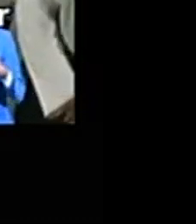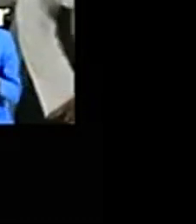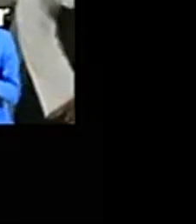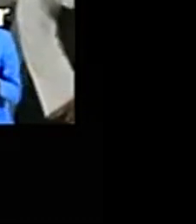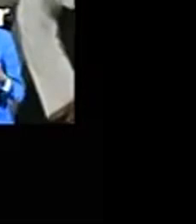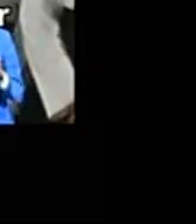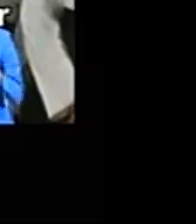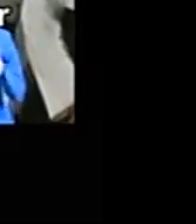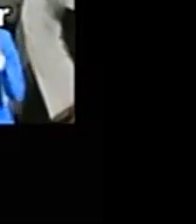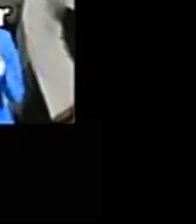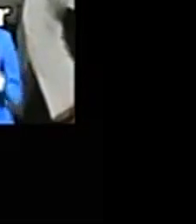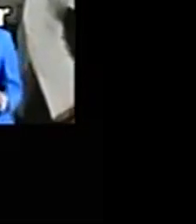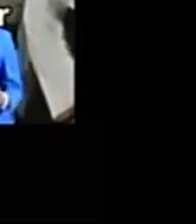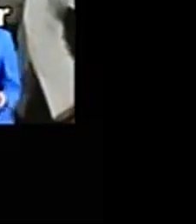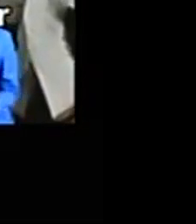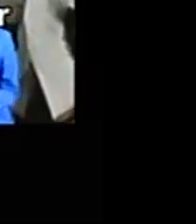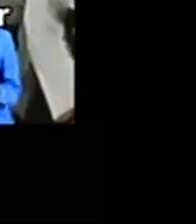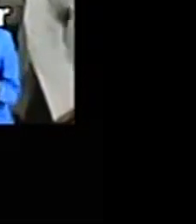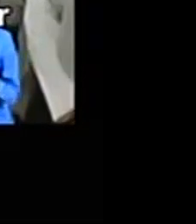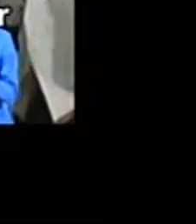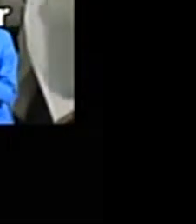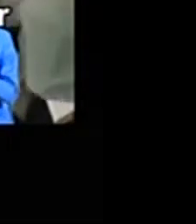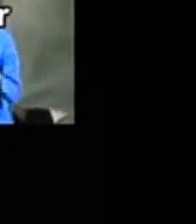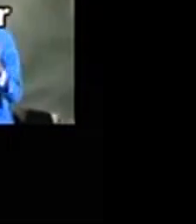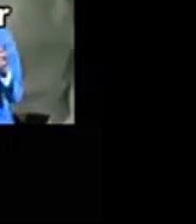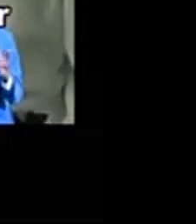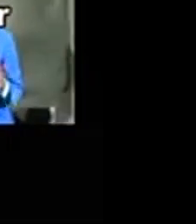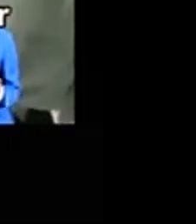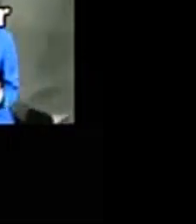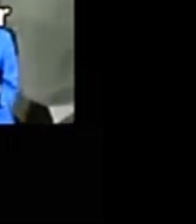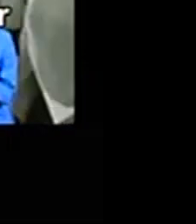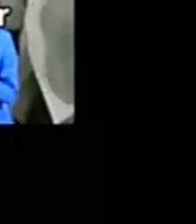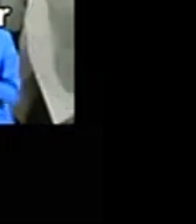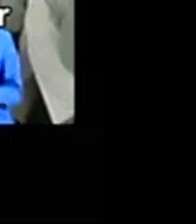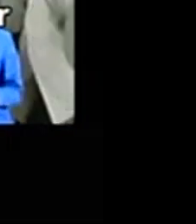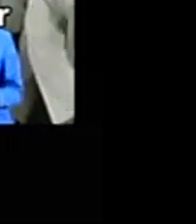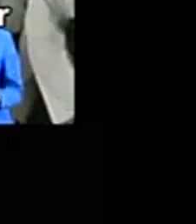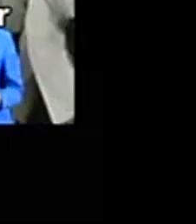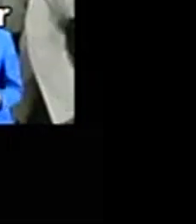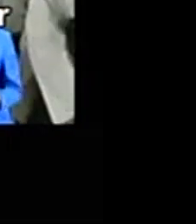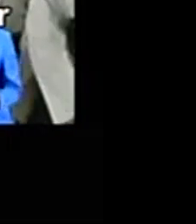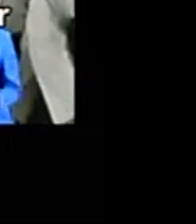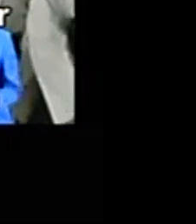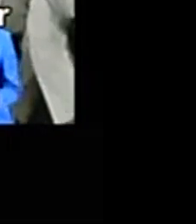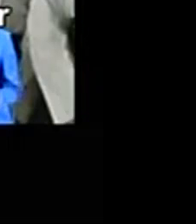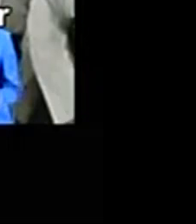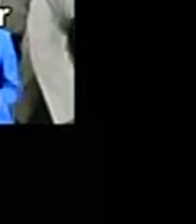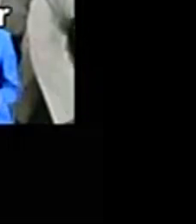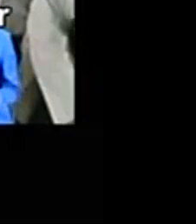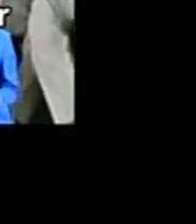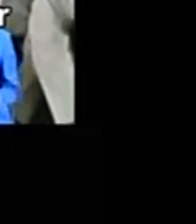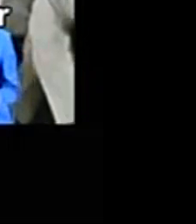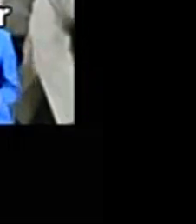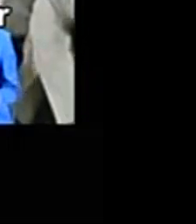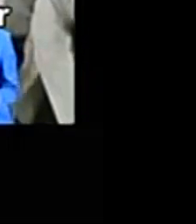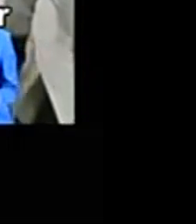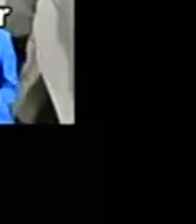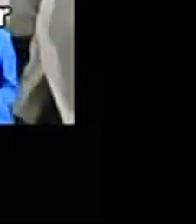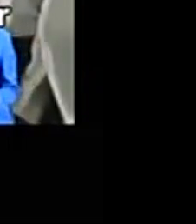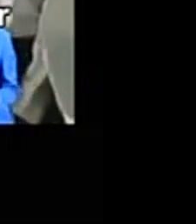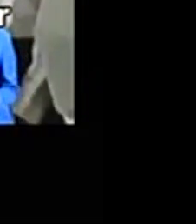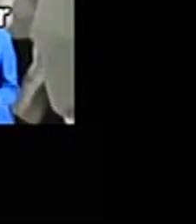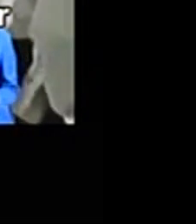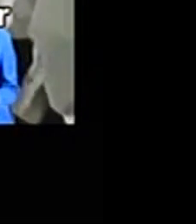death could have no power where Jesus passes